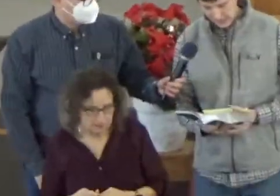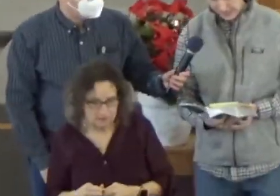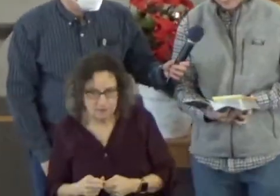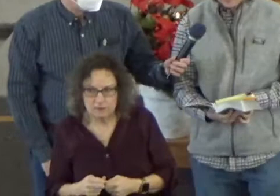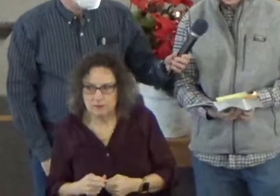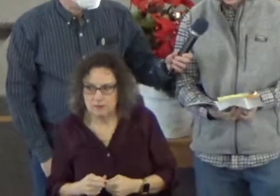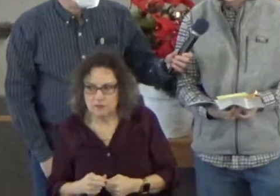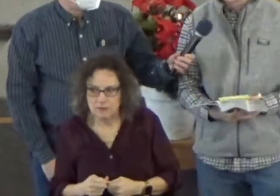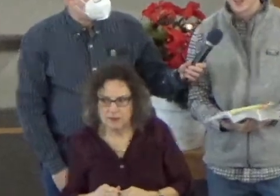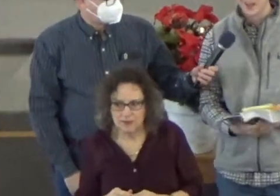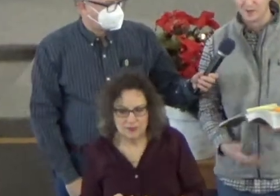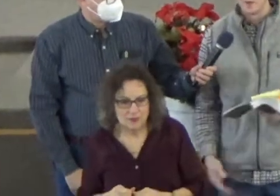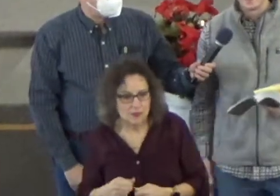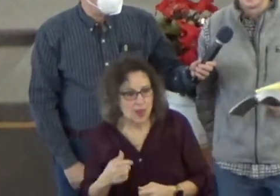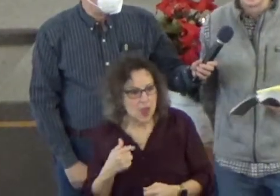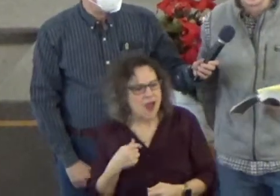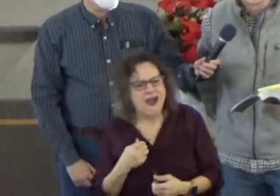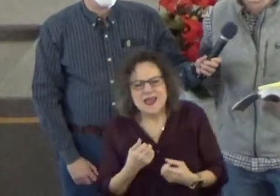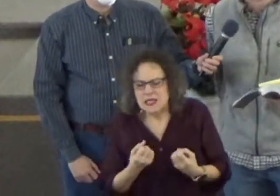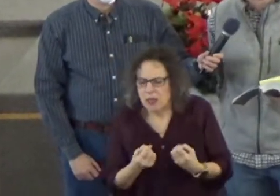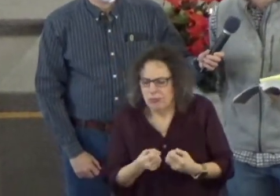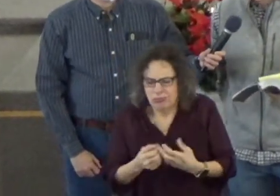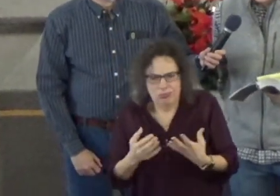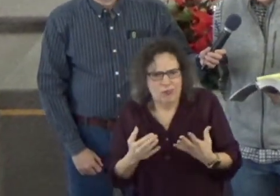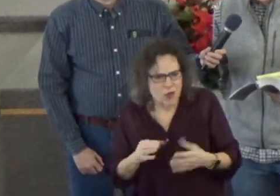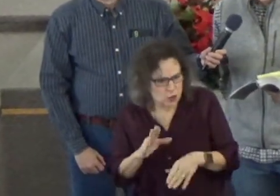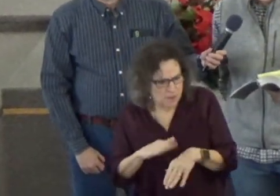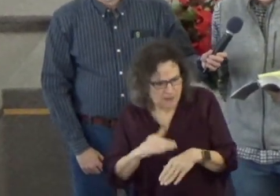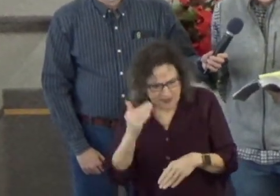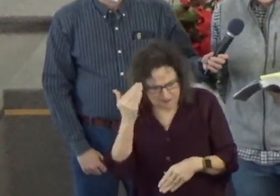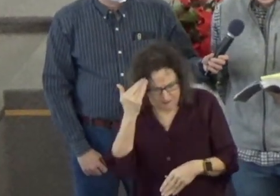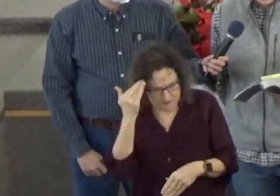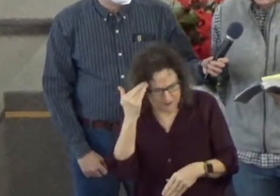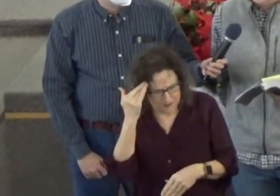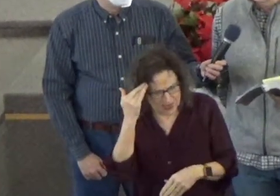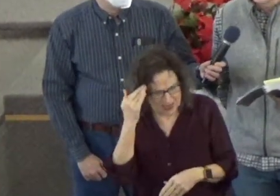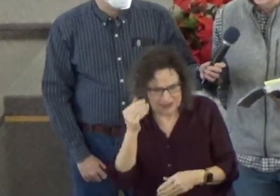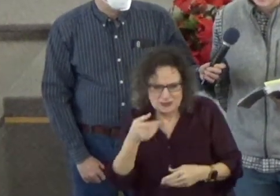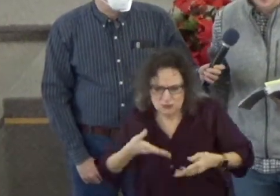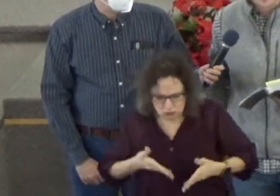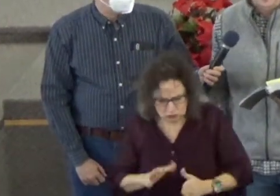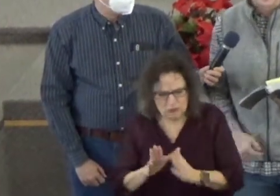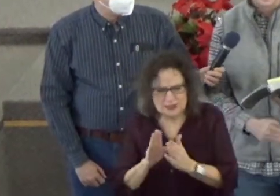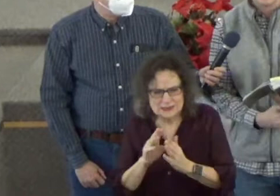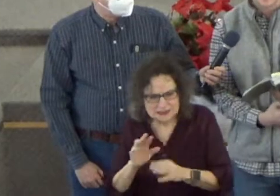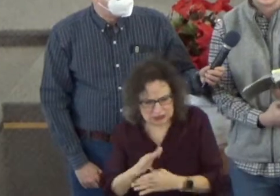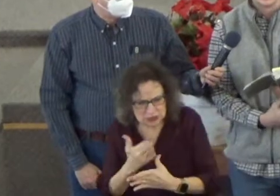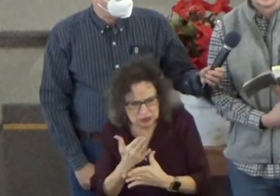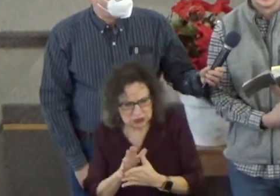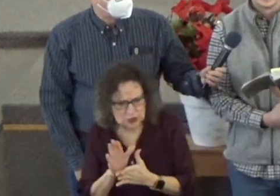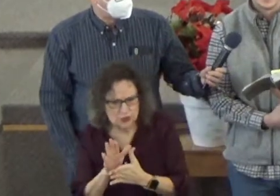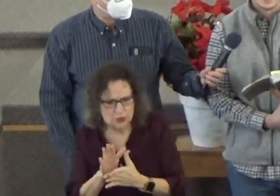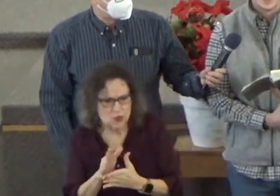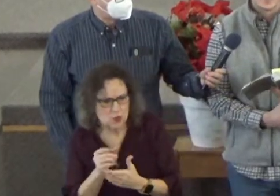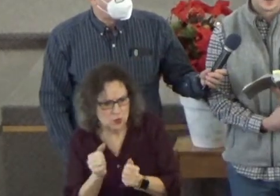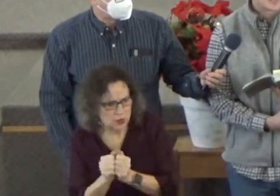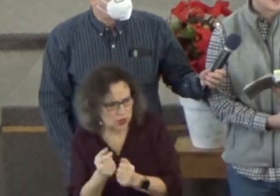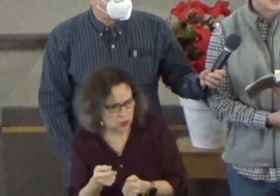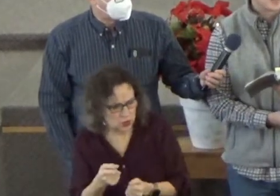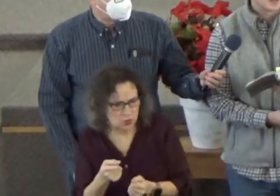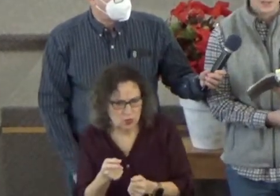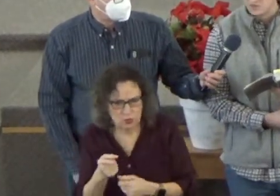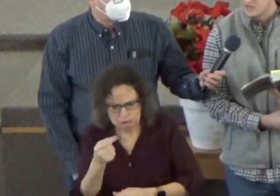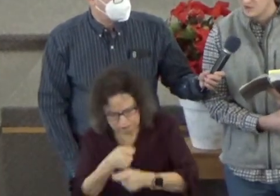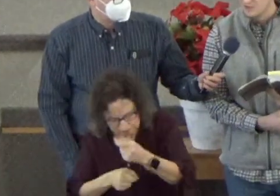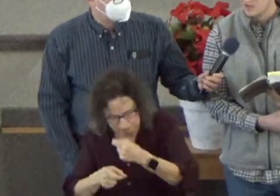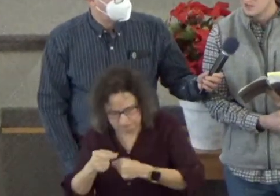Awesome. So I had a lot on my mind this week, and I still kind of struggled to scribble something down to say this morning, but what I came back to and what I kept